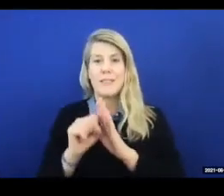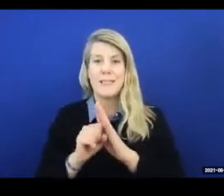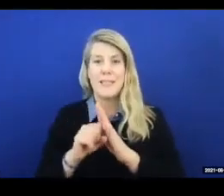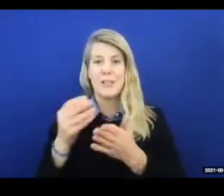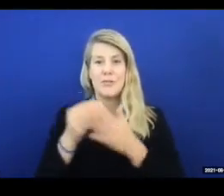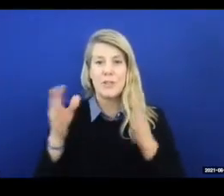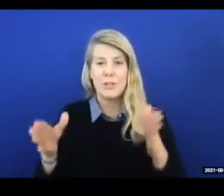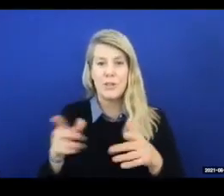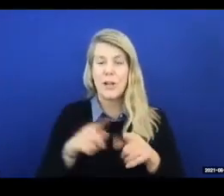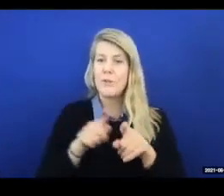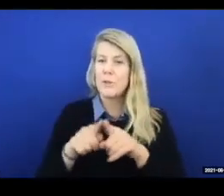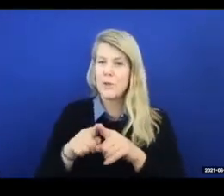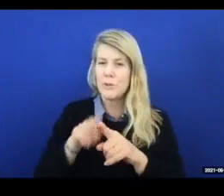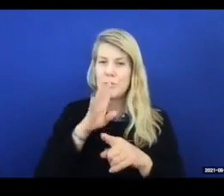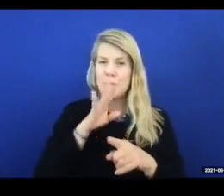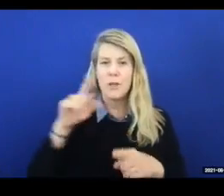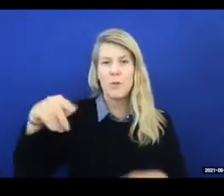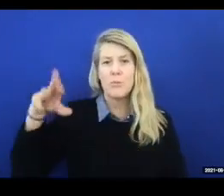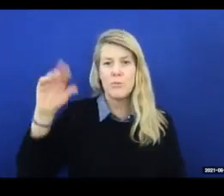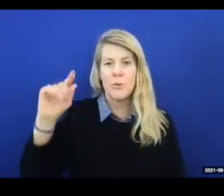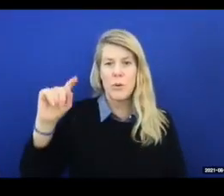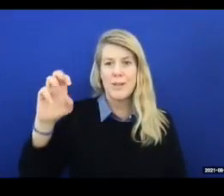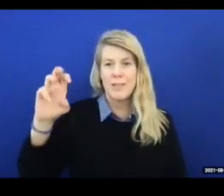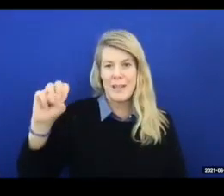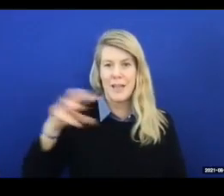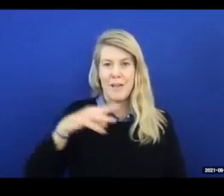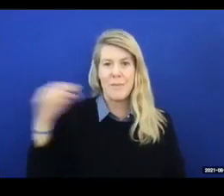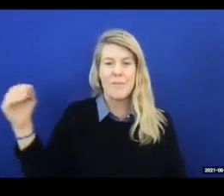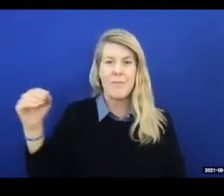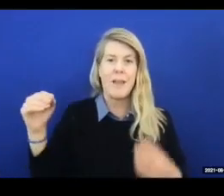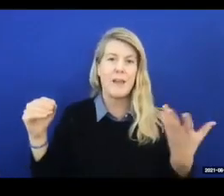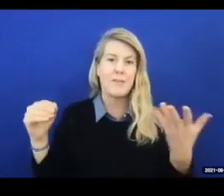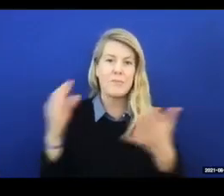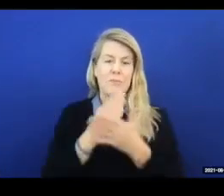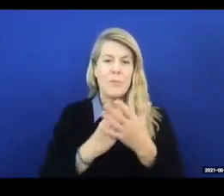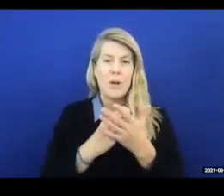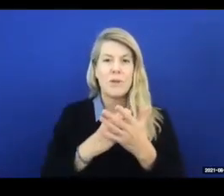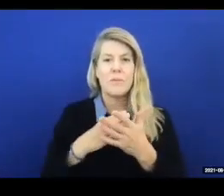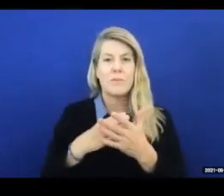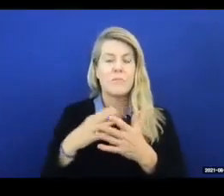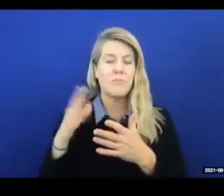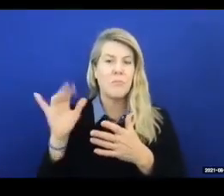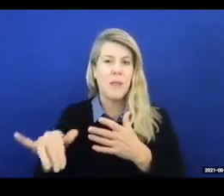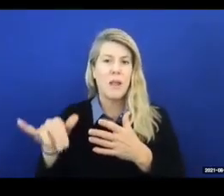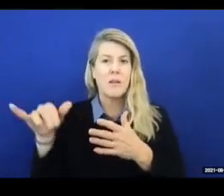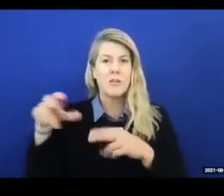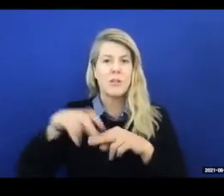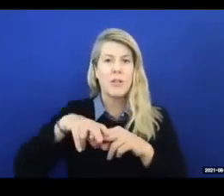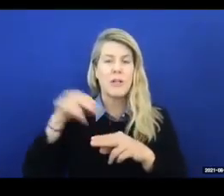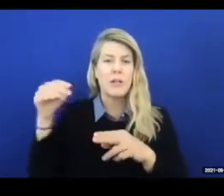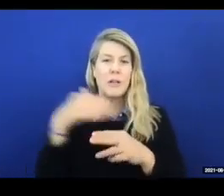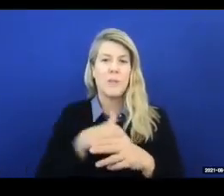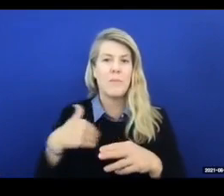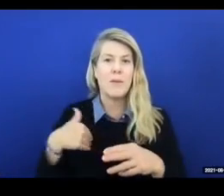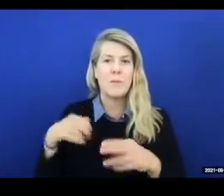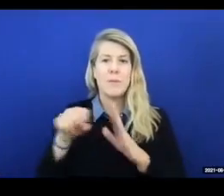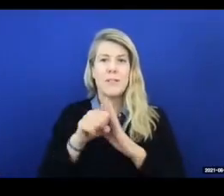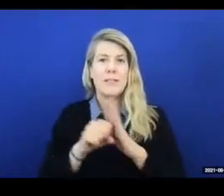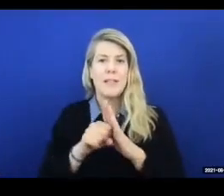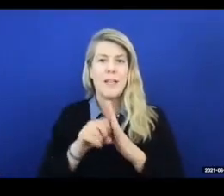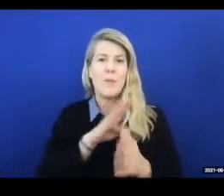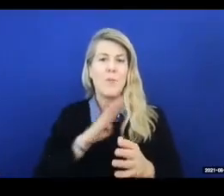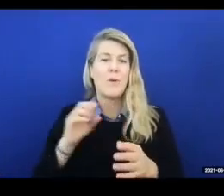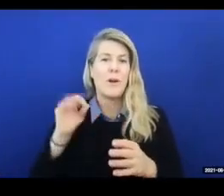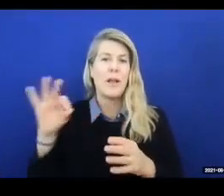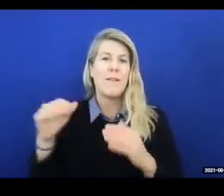I was Speaker Pro Tem and member of the California State Assembly, and I was also chair and member of the State Board of